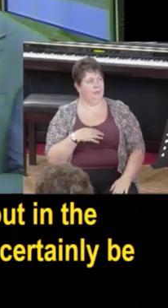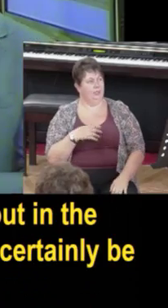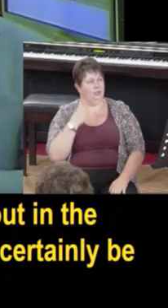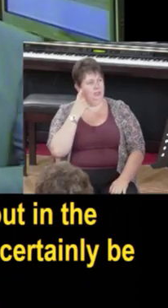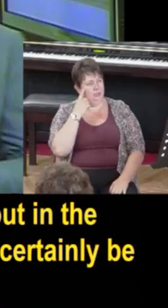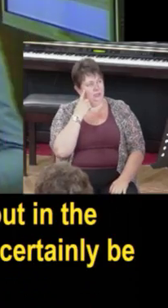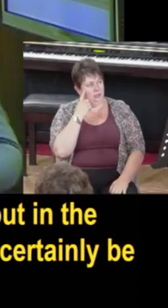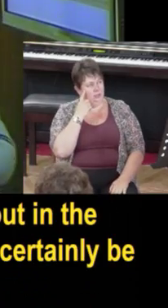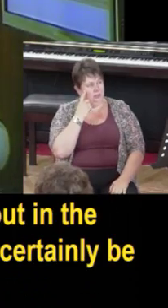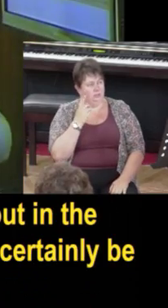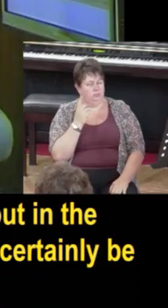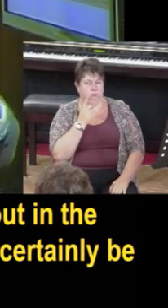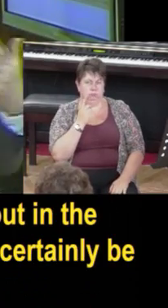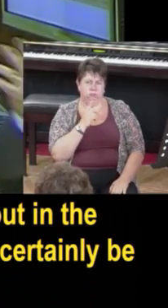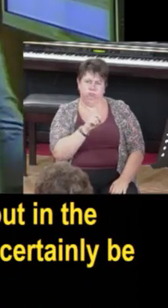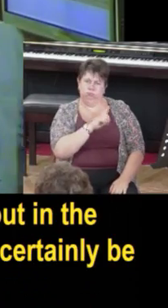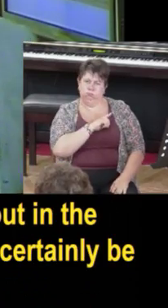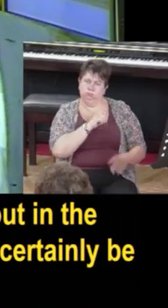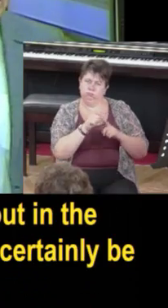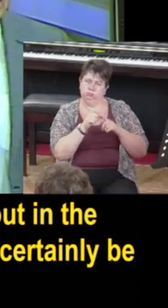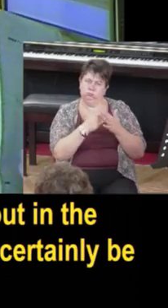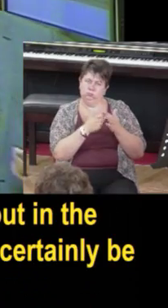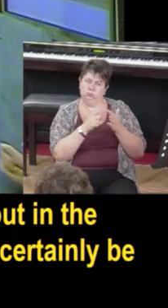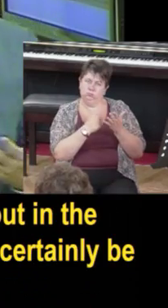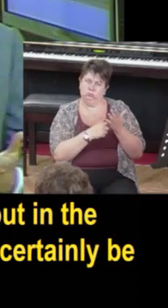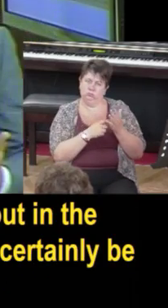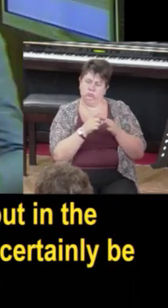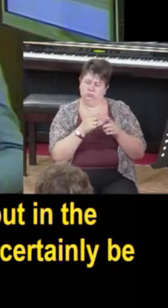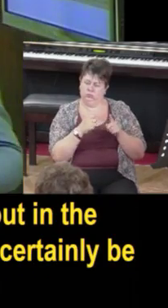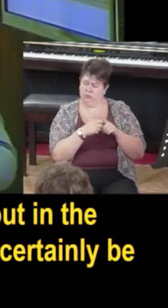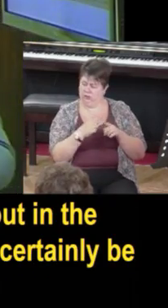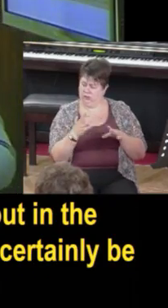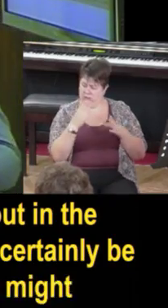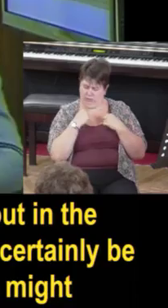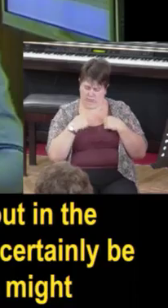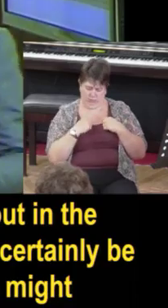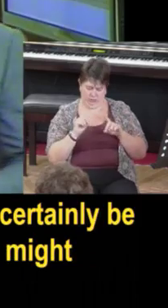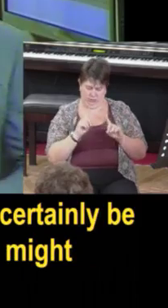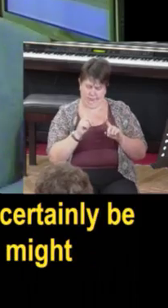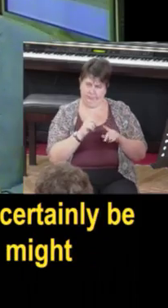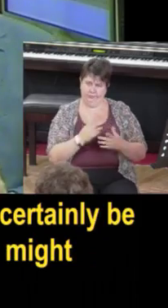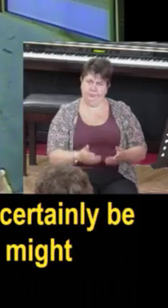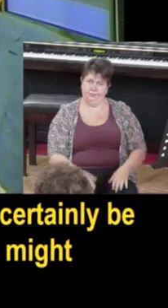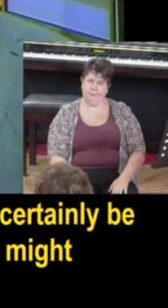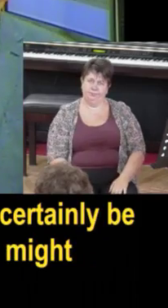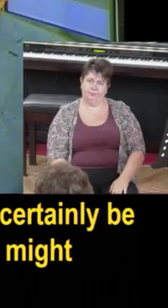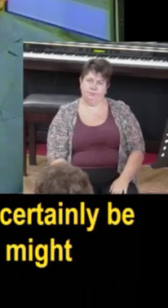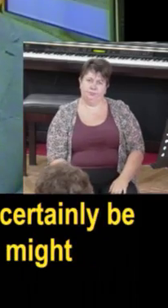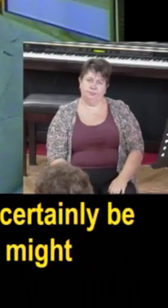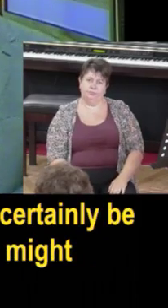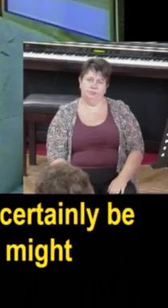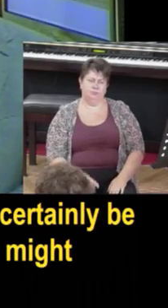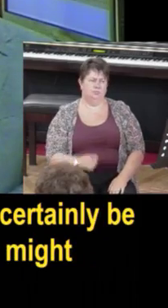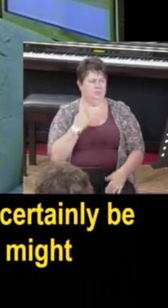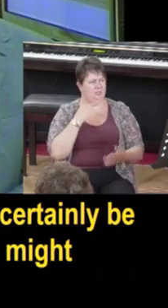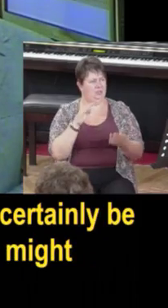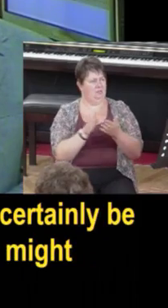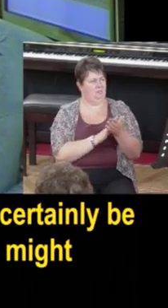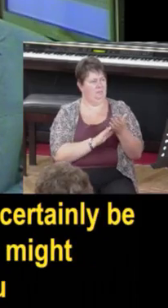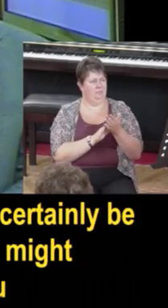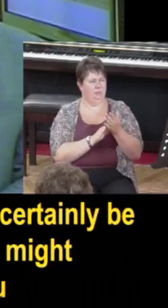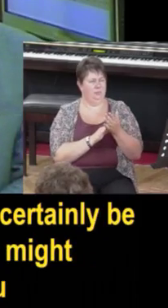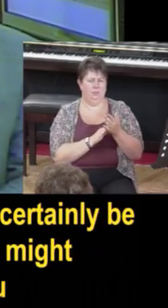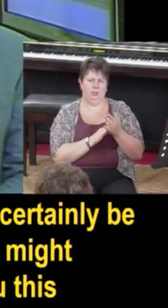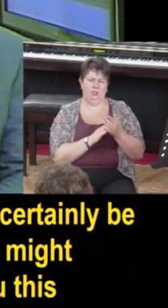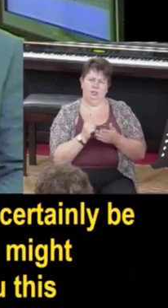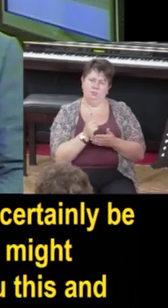why is Derek telling us all of this, and what relevance does a study in the Psalms have to our general series that